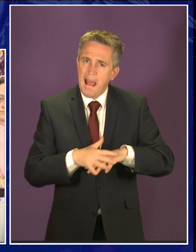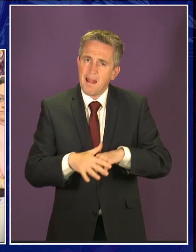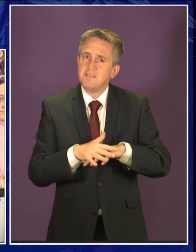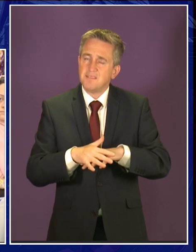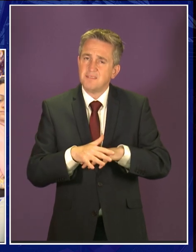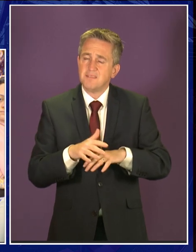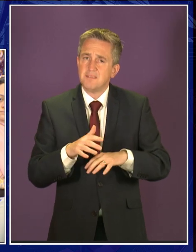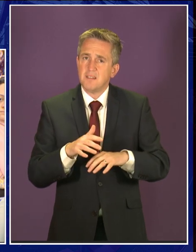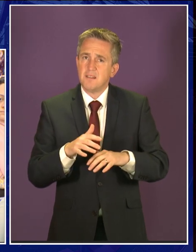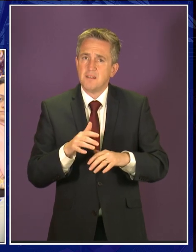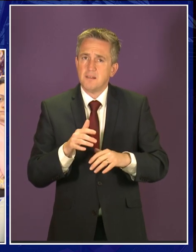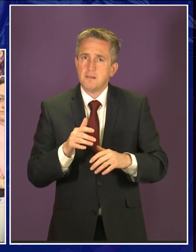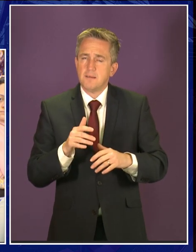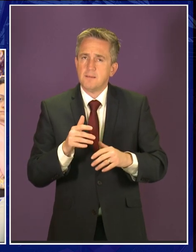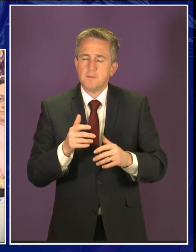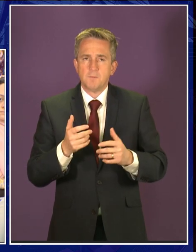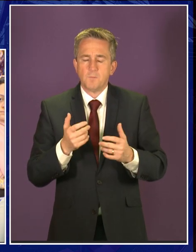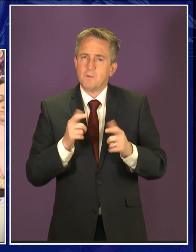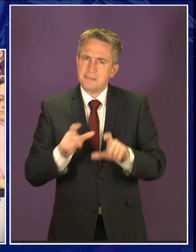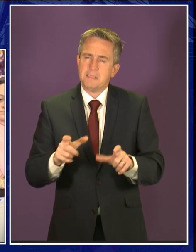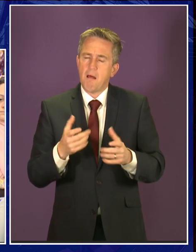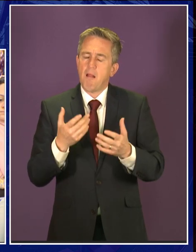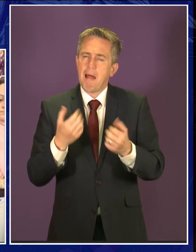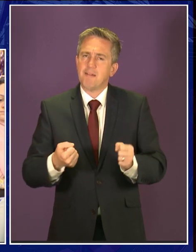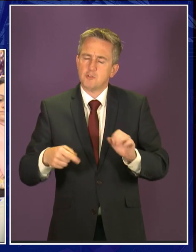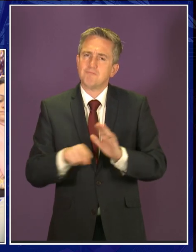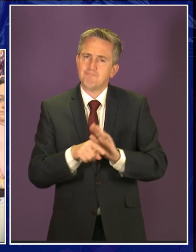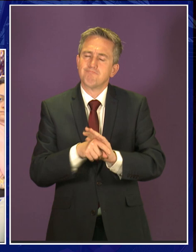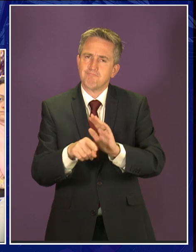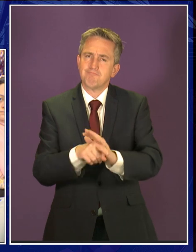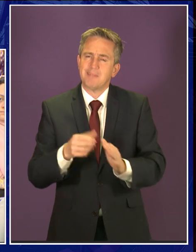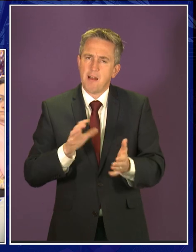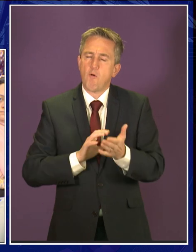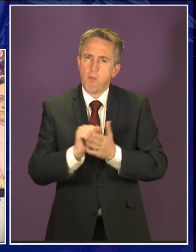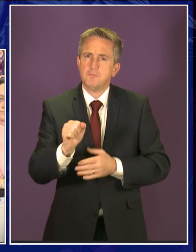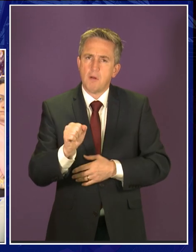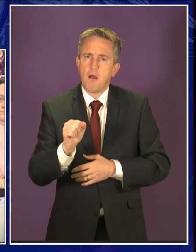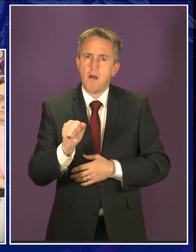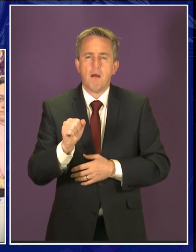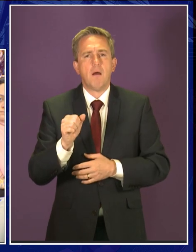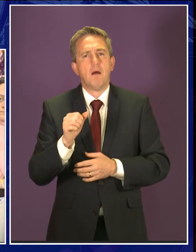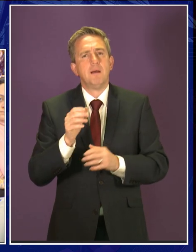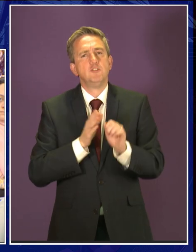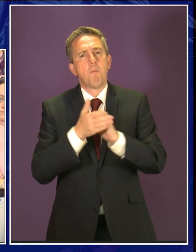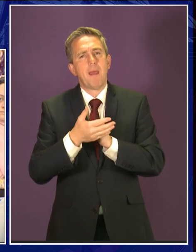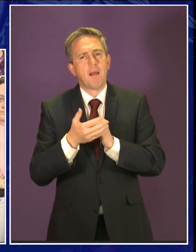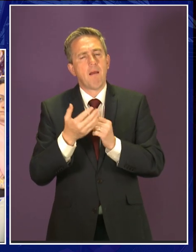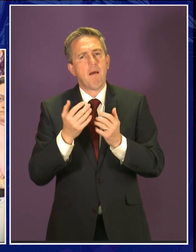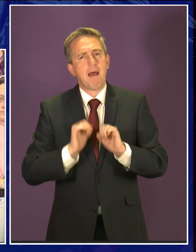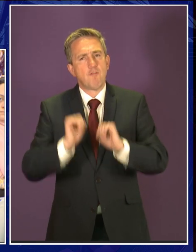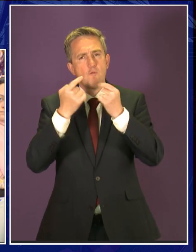we still hold on to our culture. We have a saying in Jamaica.